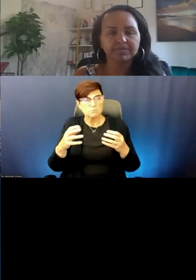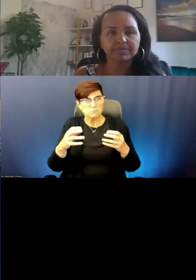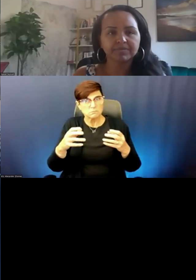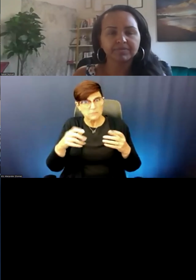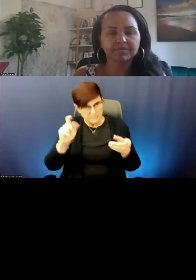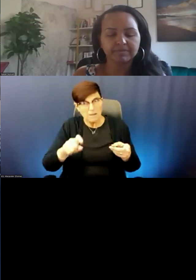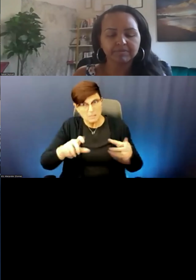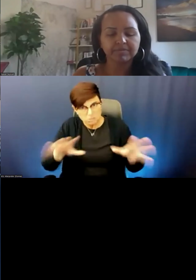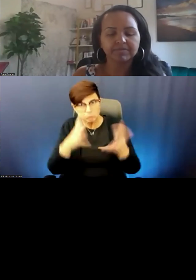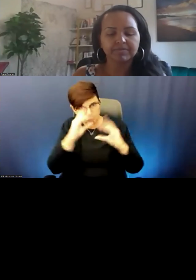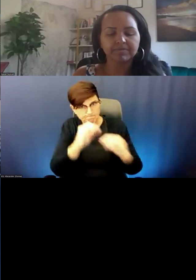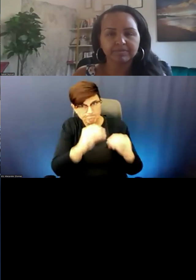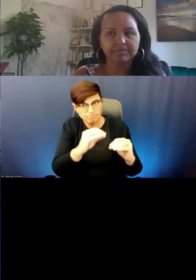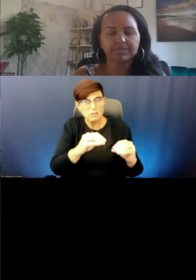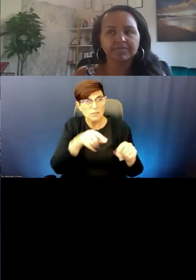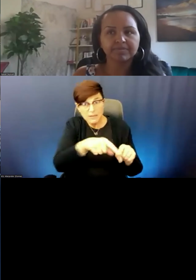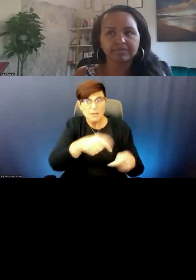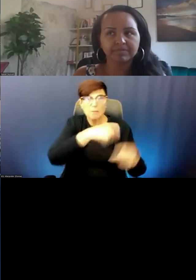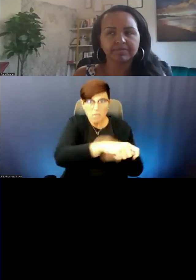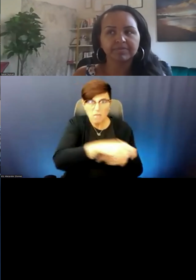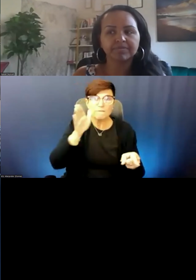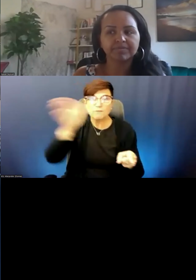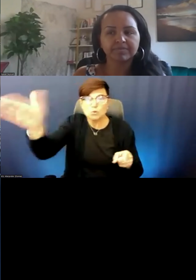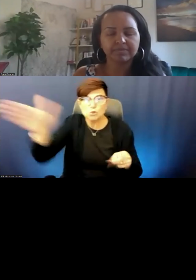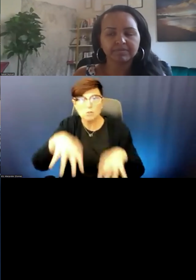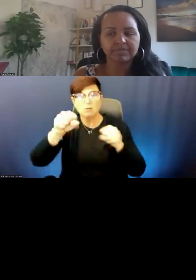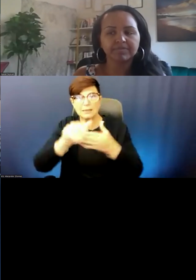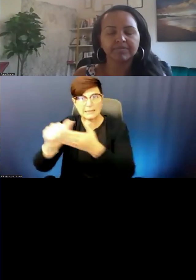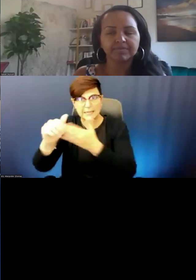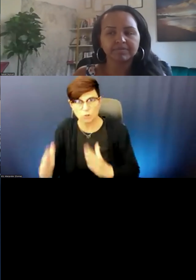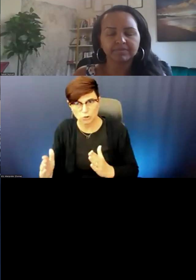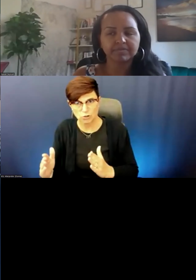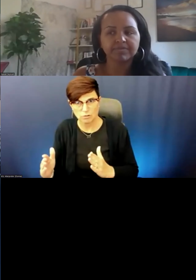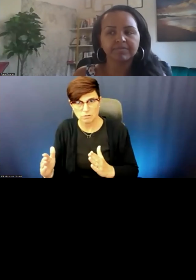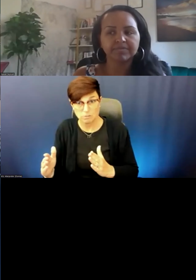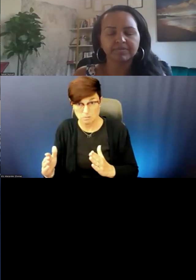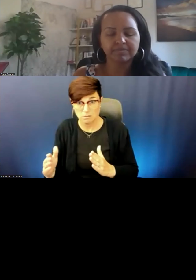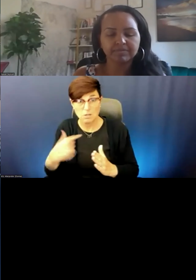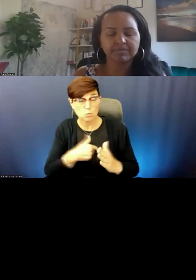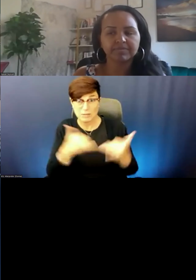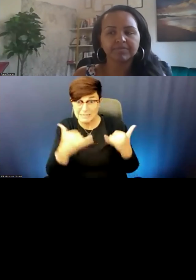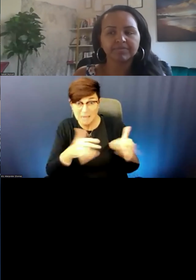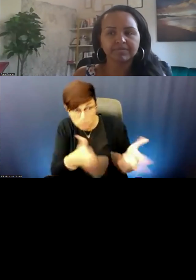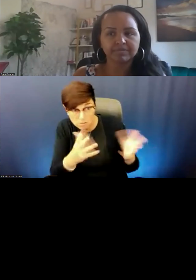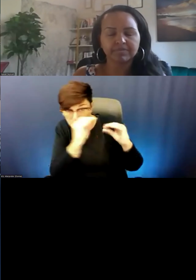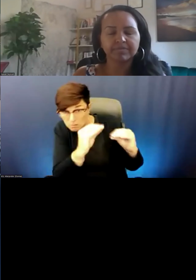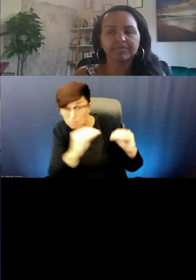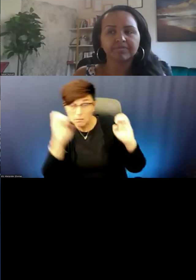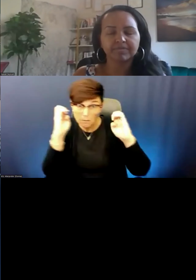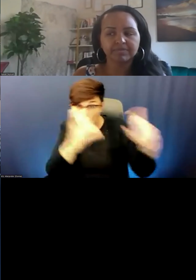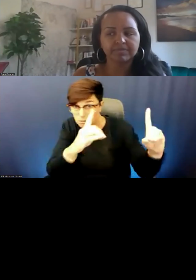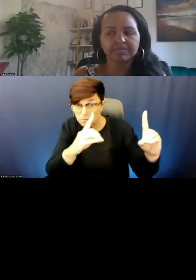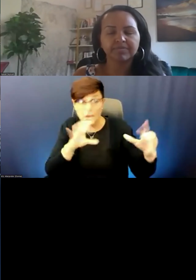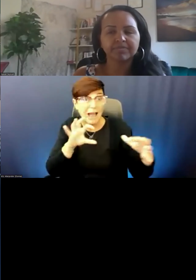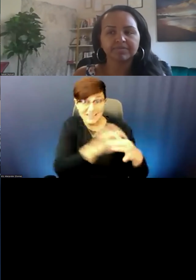future leaders. Mm-hmm. And having those relationships, so as they move up, you have a way in.